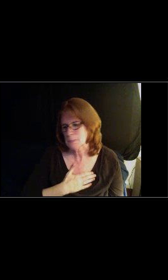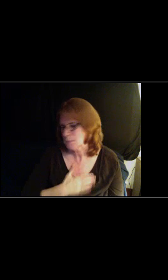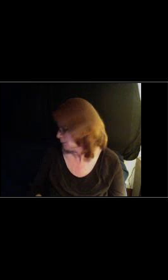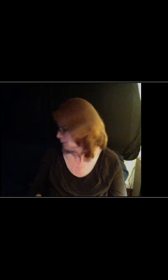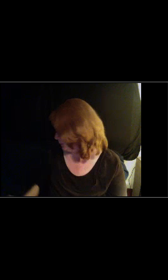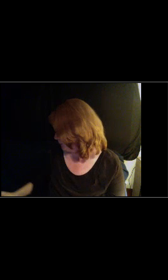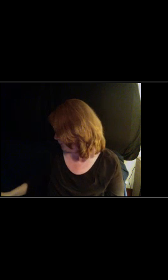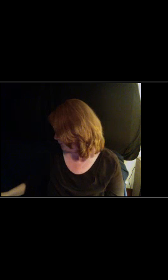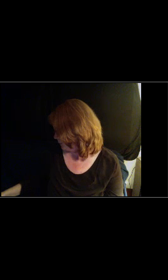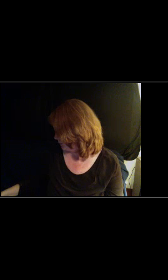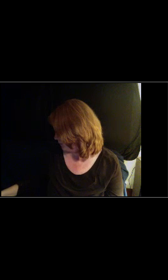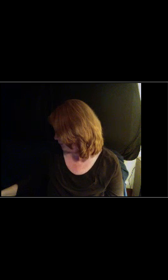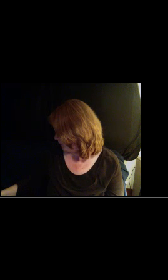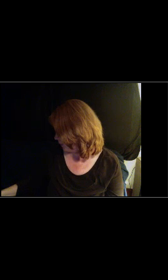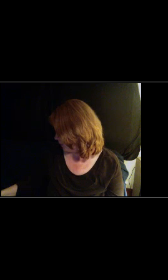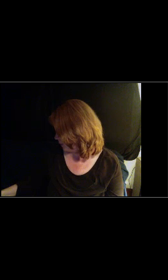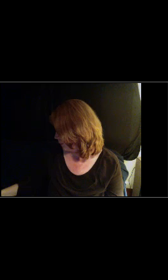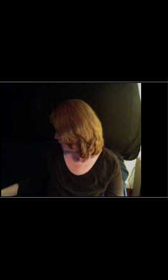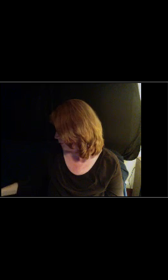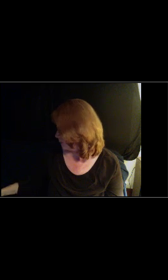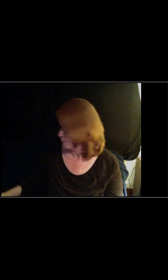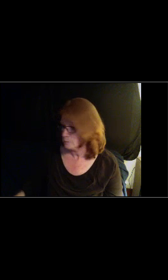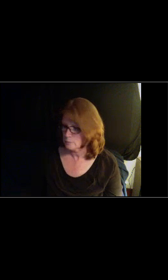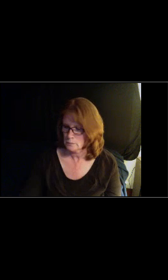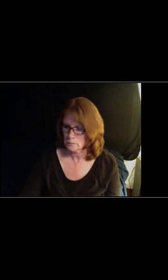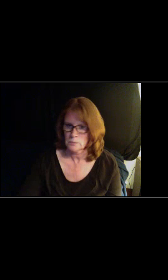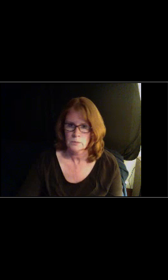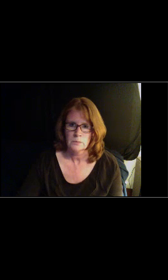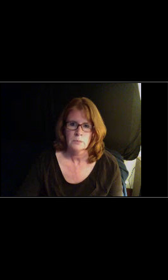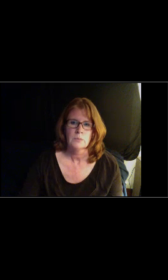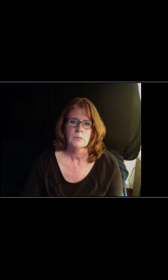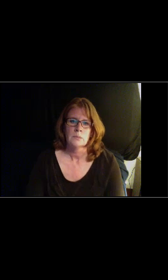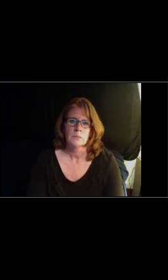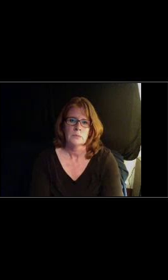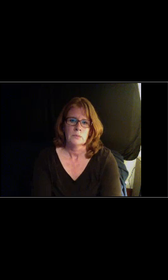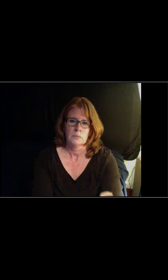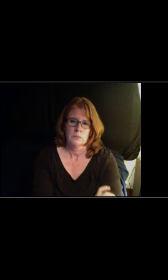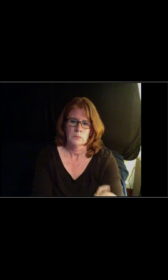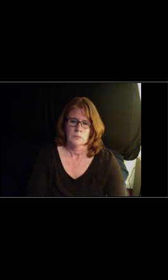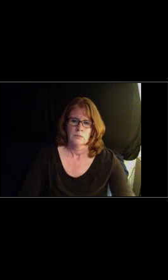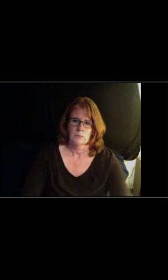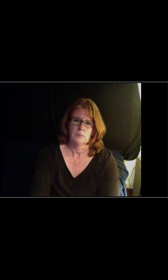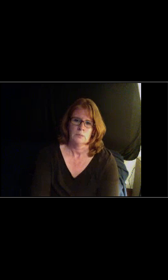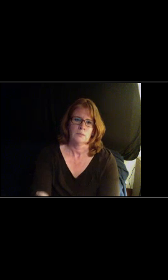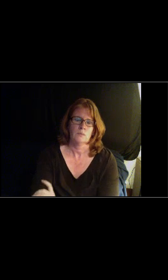you can't have both at the same time. They may be in conflict with one another.